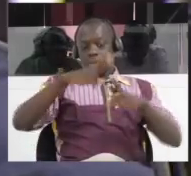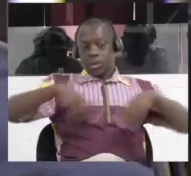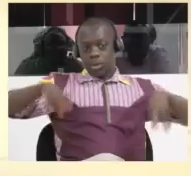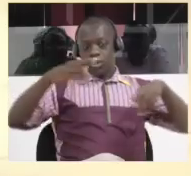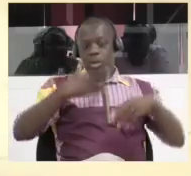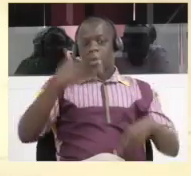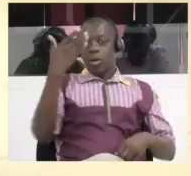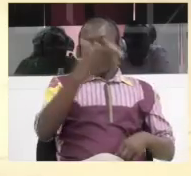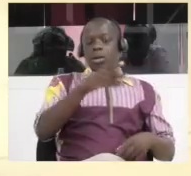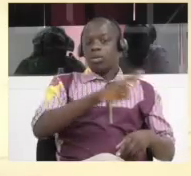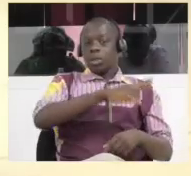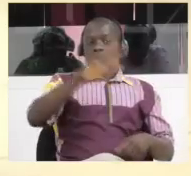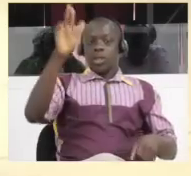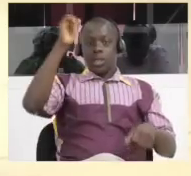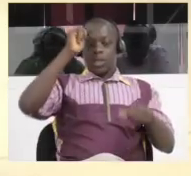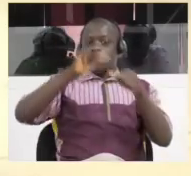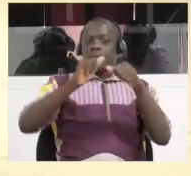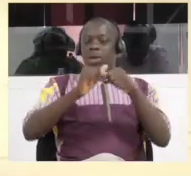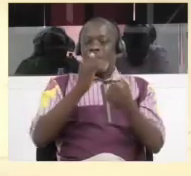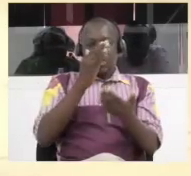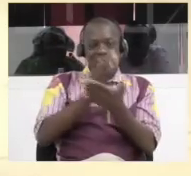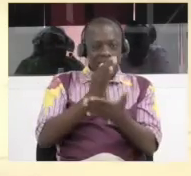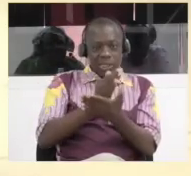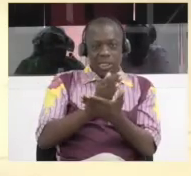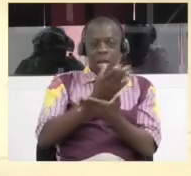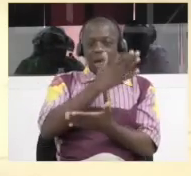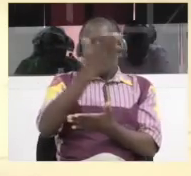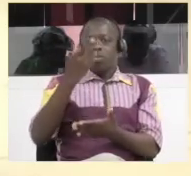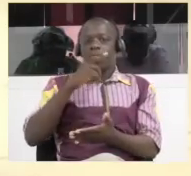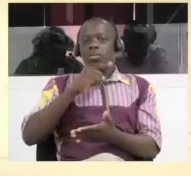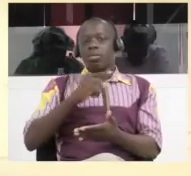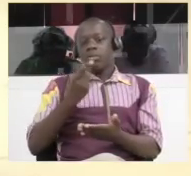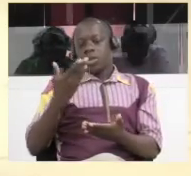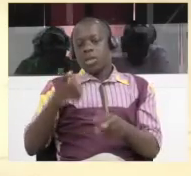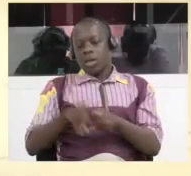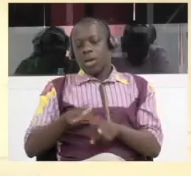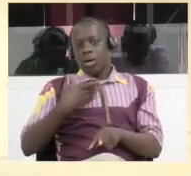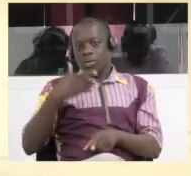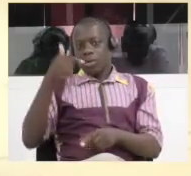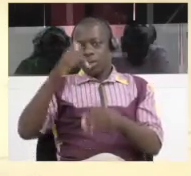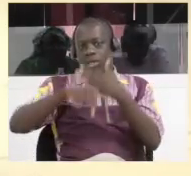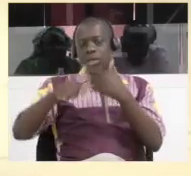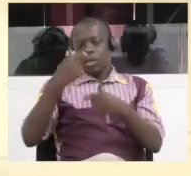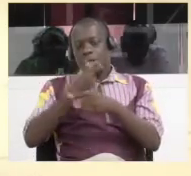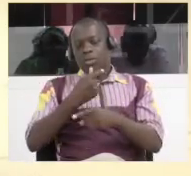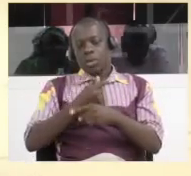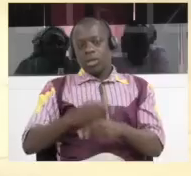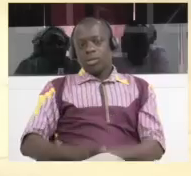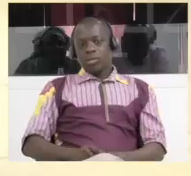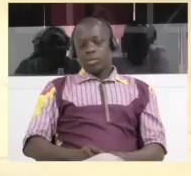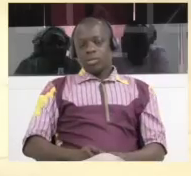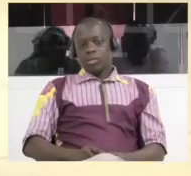I can remember exactly how many of them were deployed in the country. But certainly they were